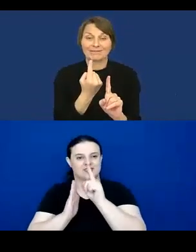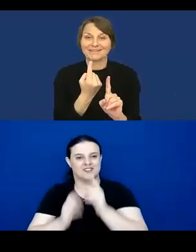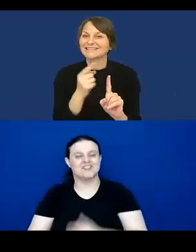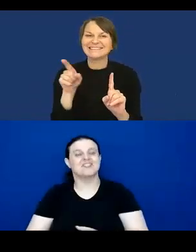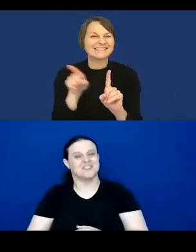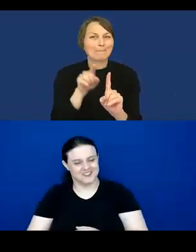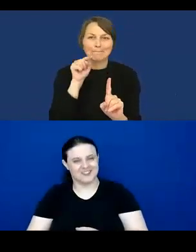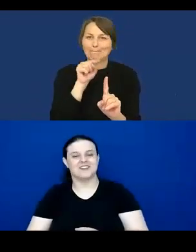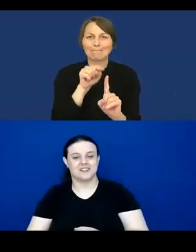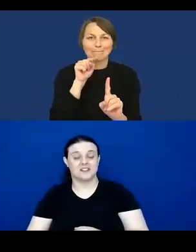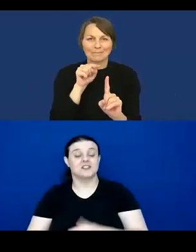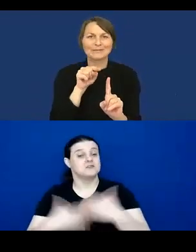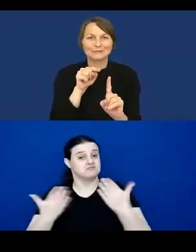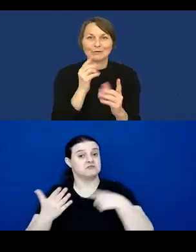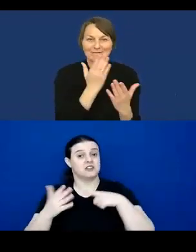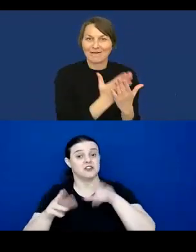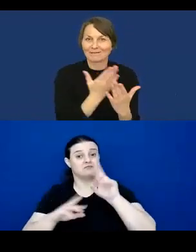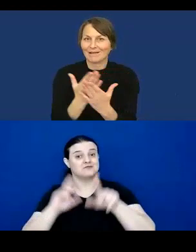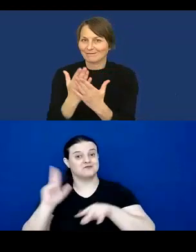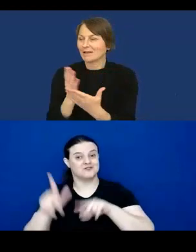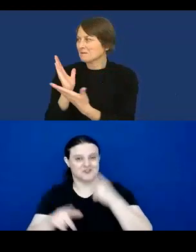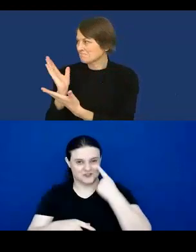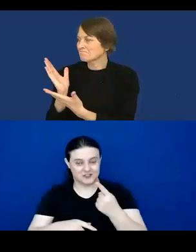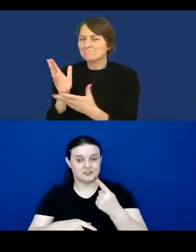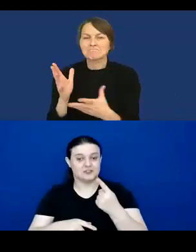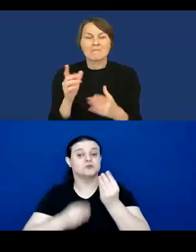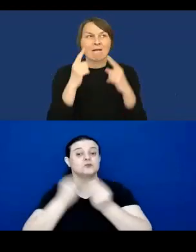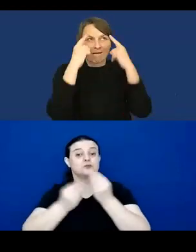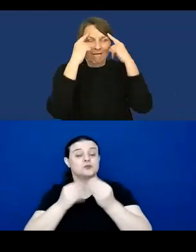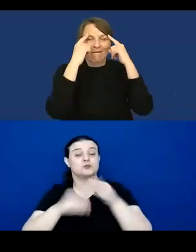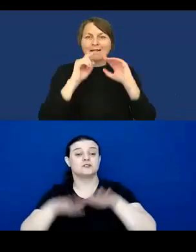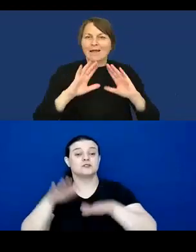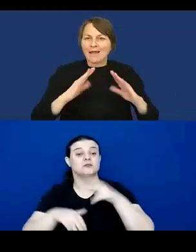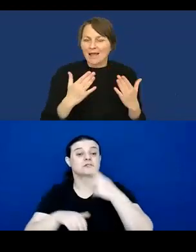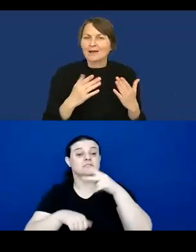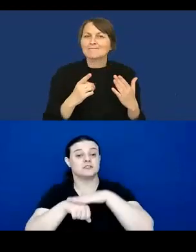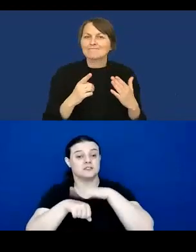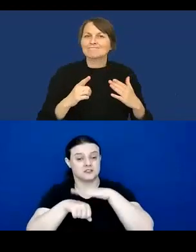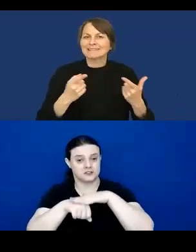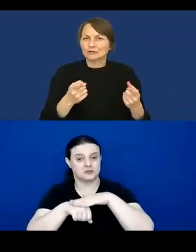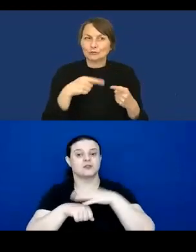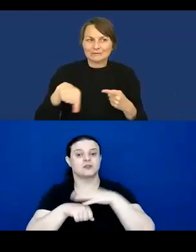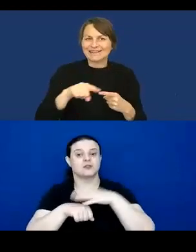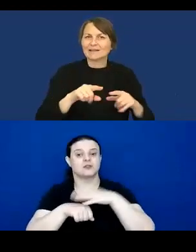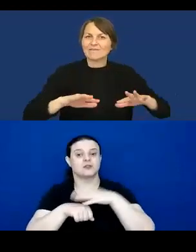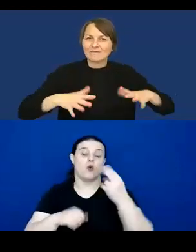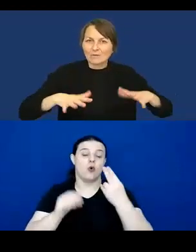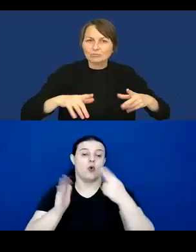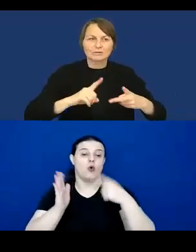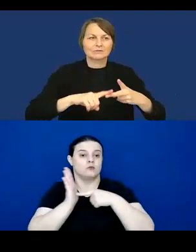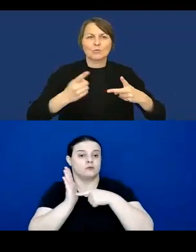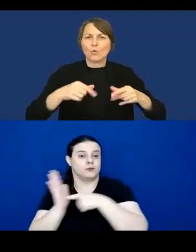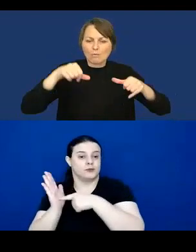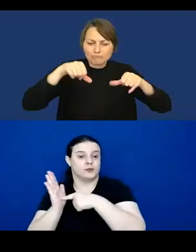effects could play a role if you use vibration or pressure in some device and you